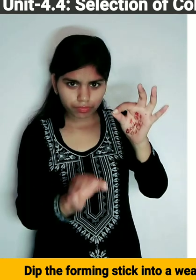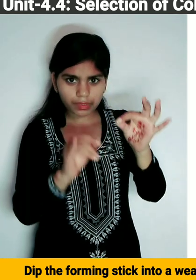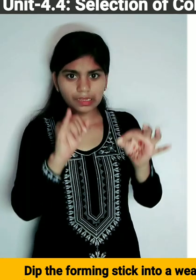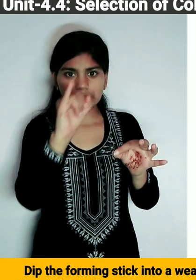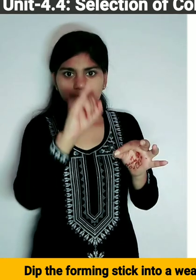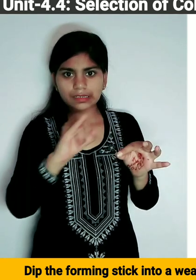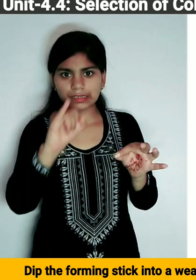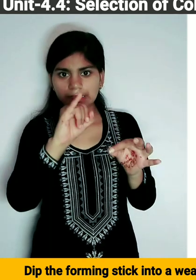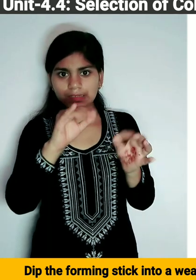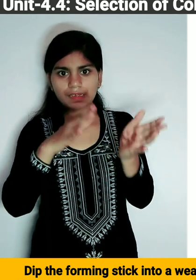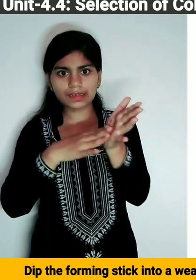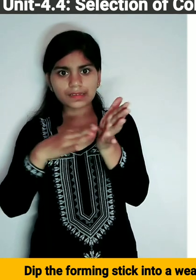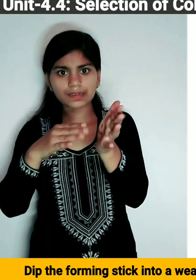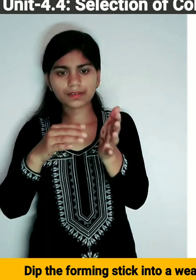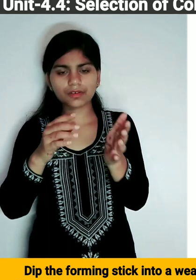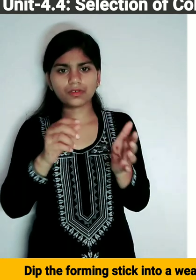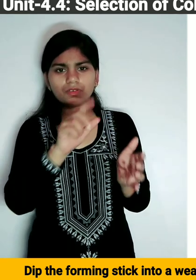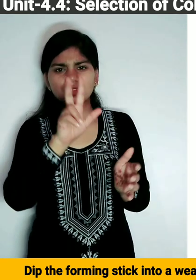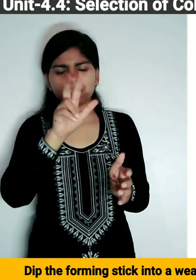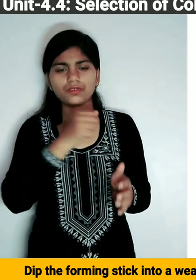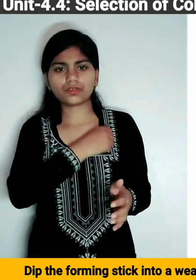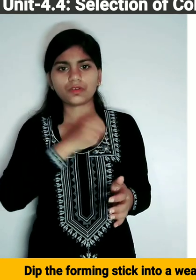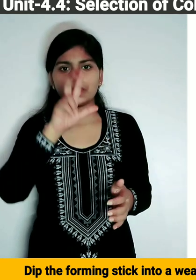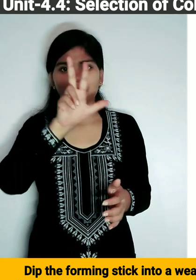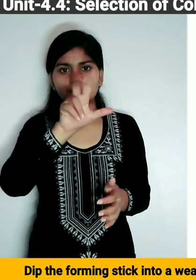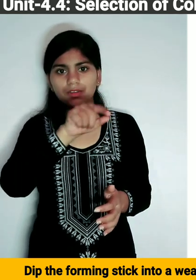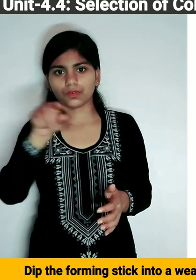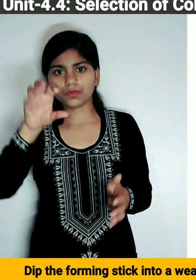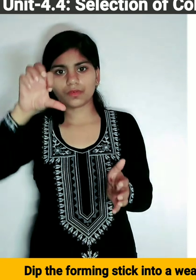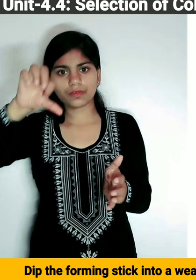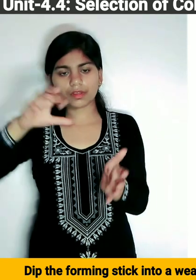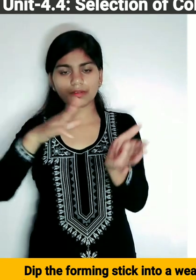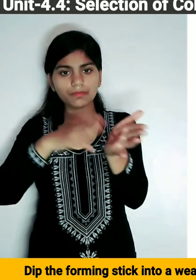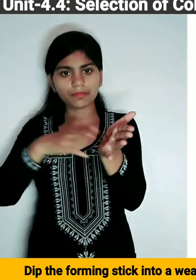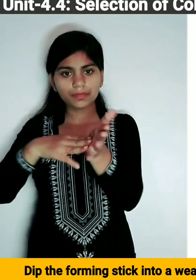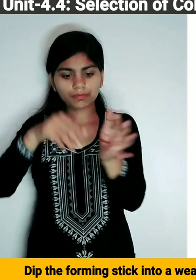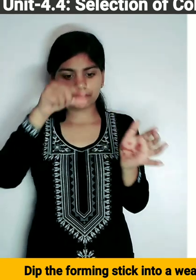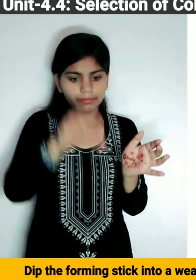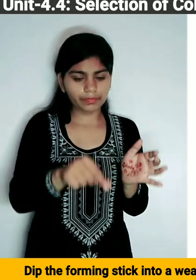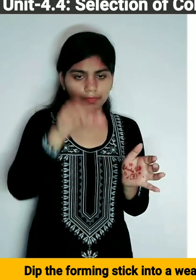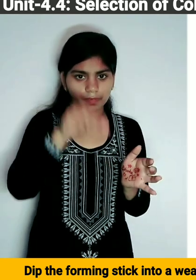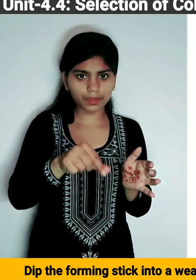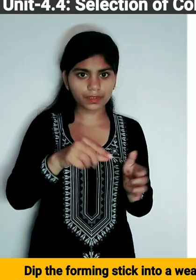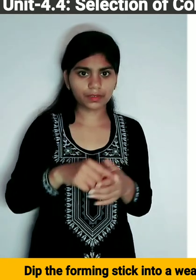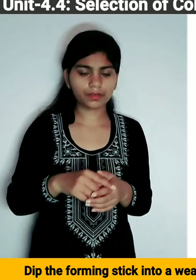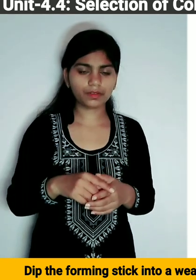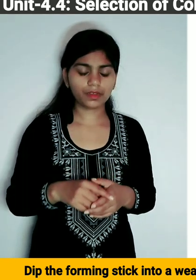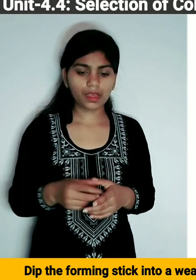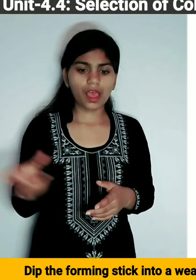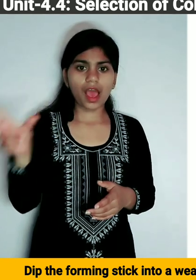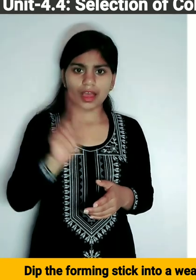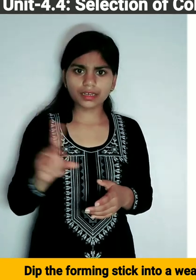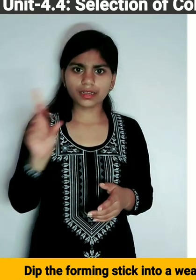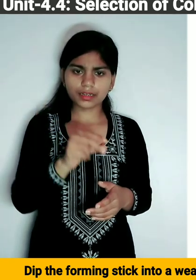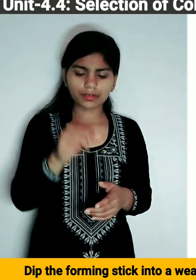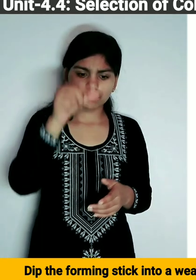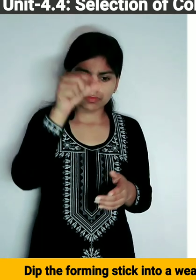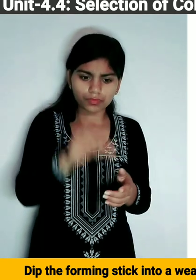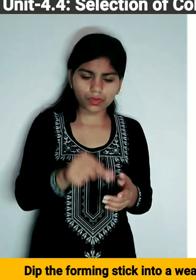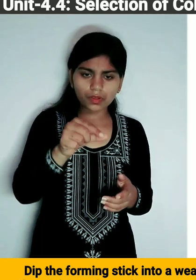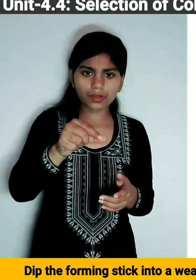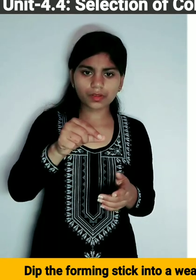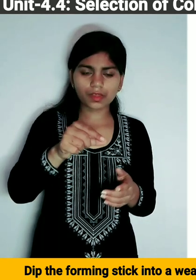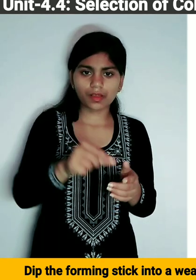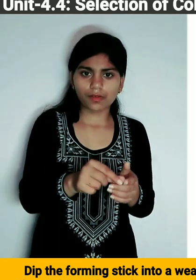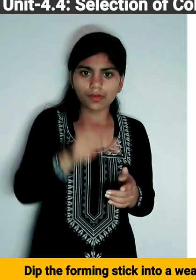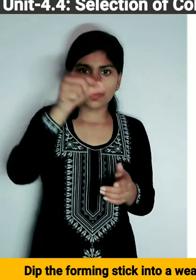of 8 to 9 millimeters. Withdraw it and hold in air for some